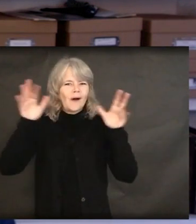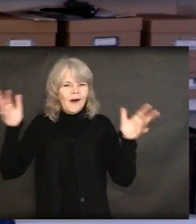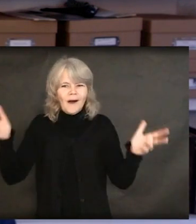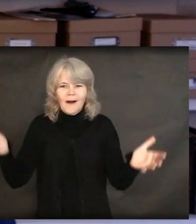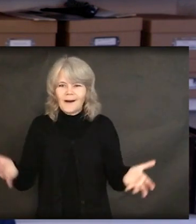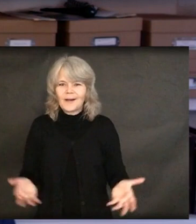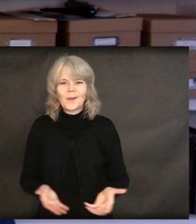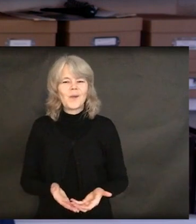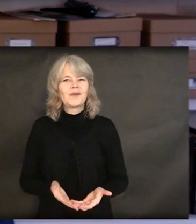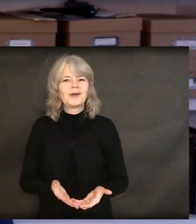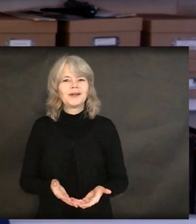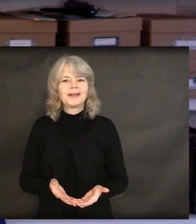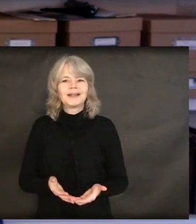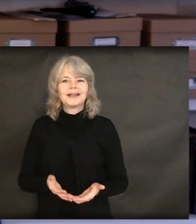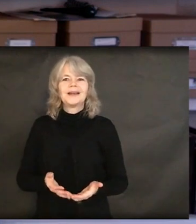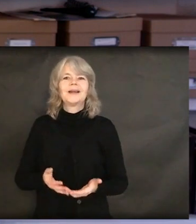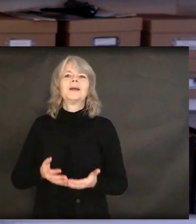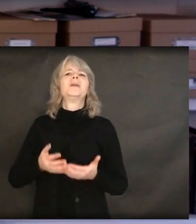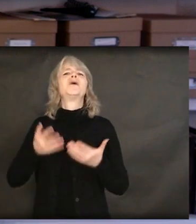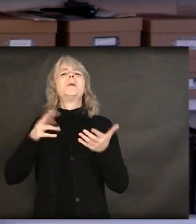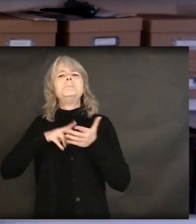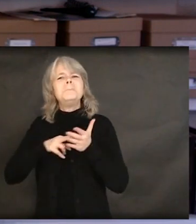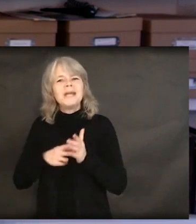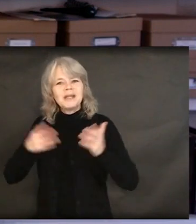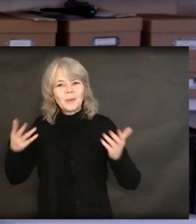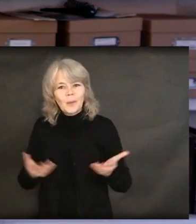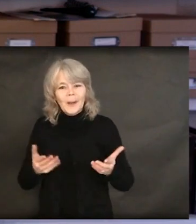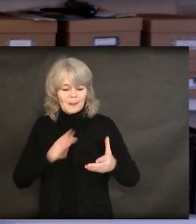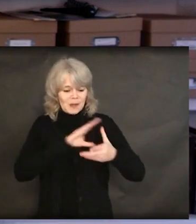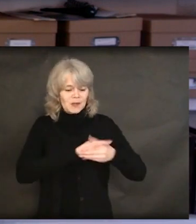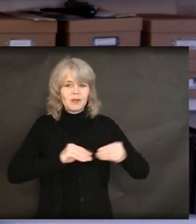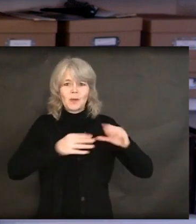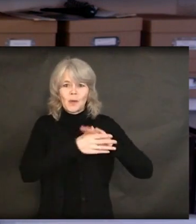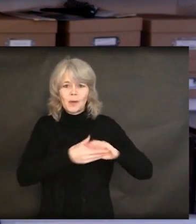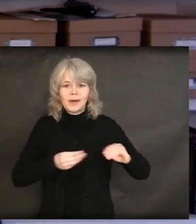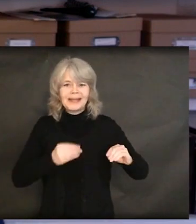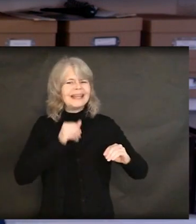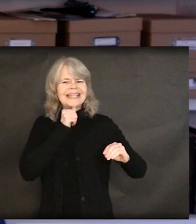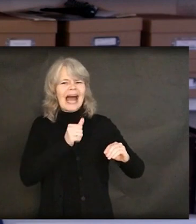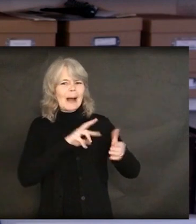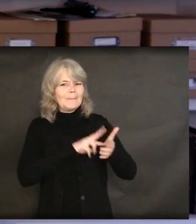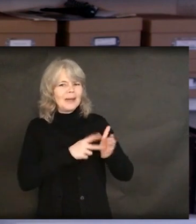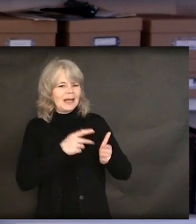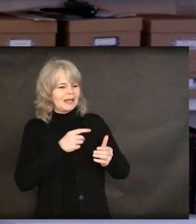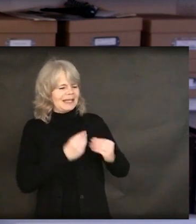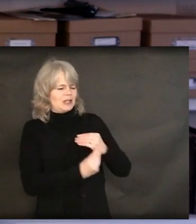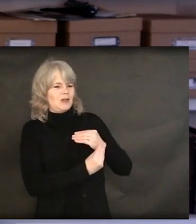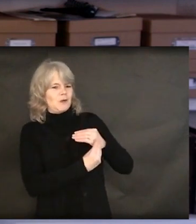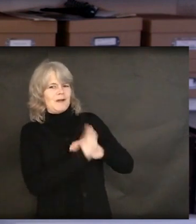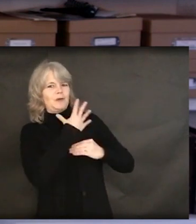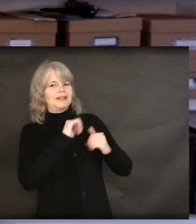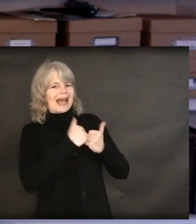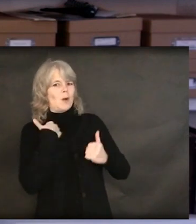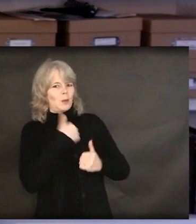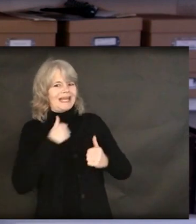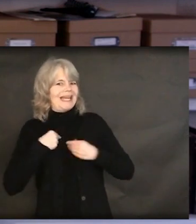earth? That is, the story teaches us not how to be generous so